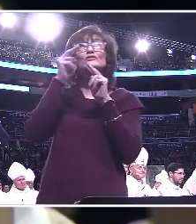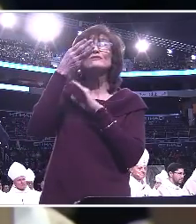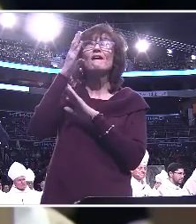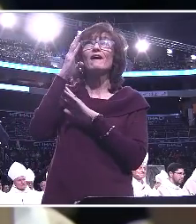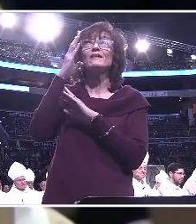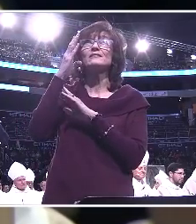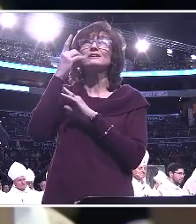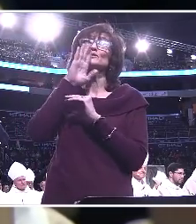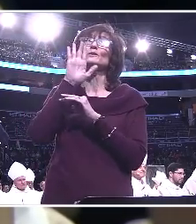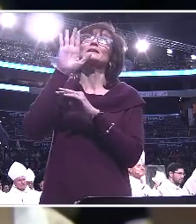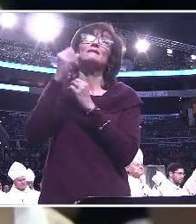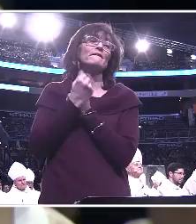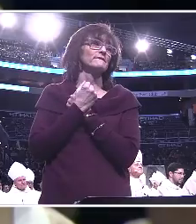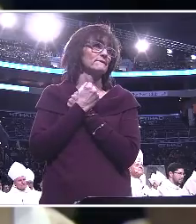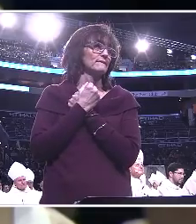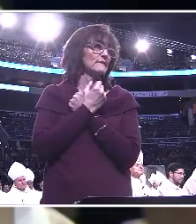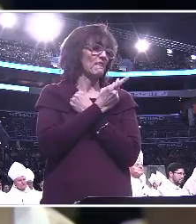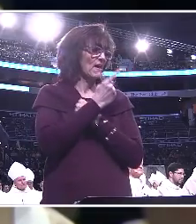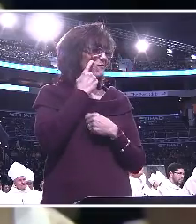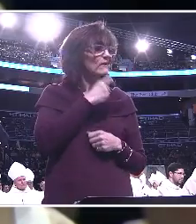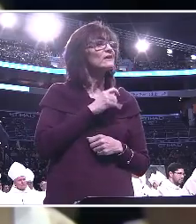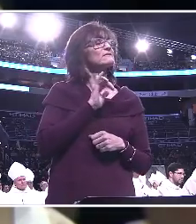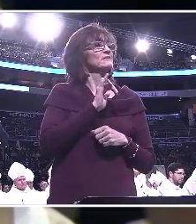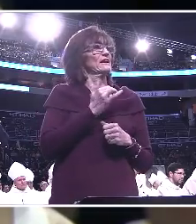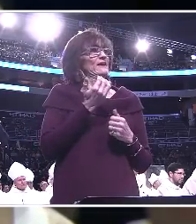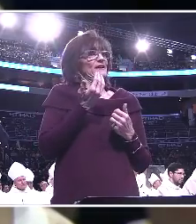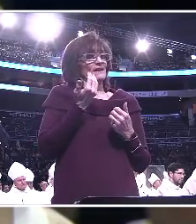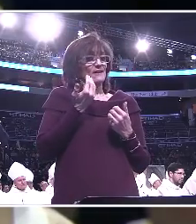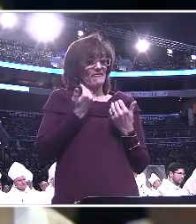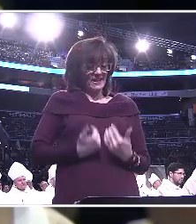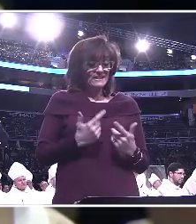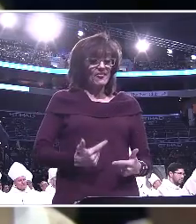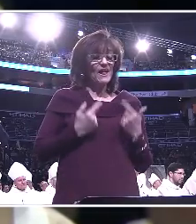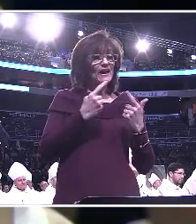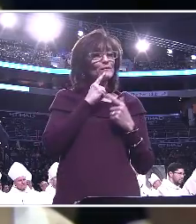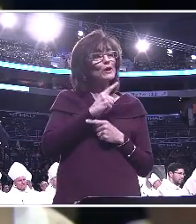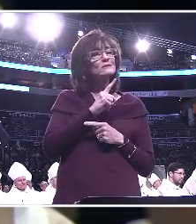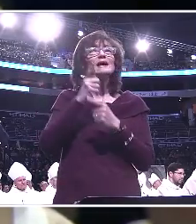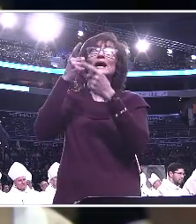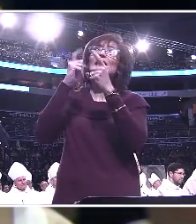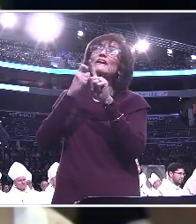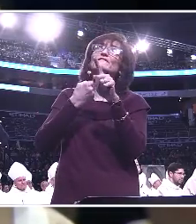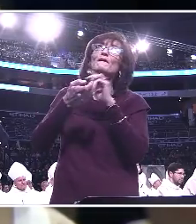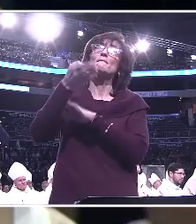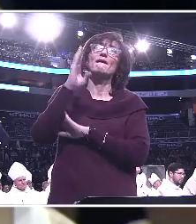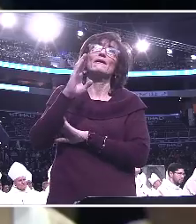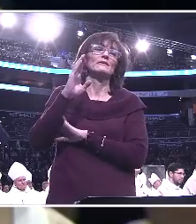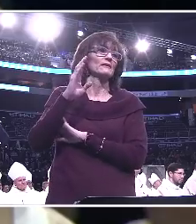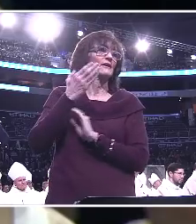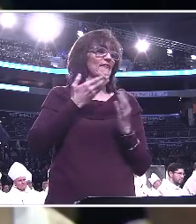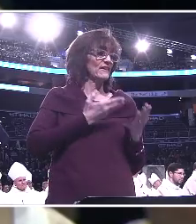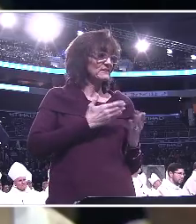love. They recognized that this life was truly a gift from God, that this life was loved by God. And